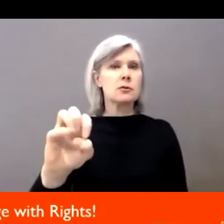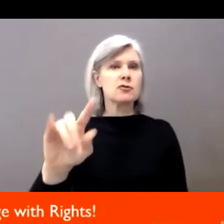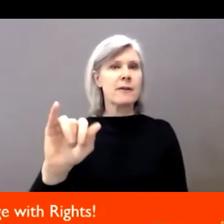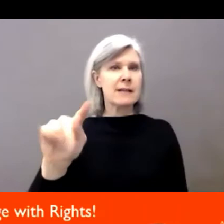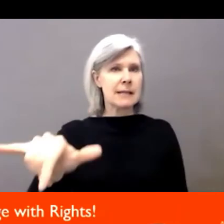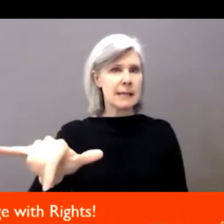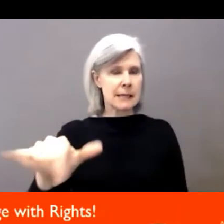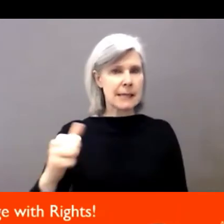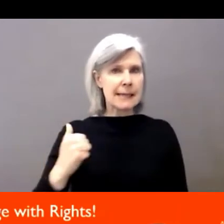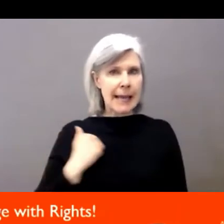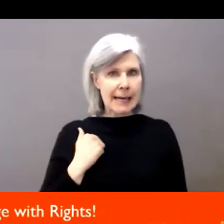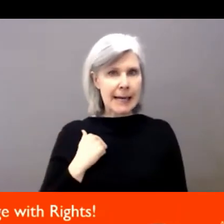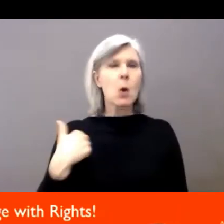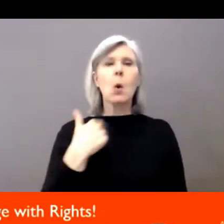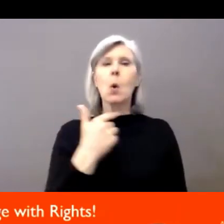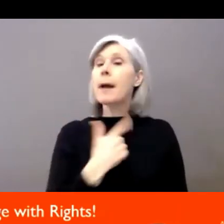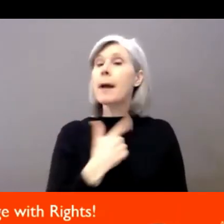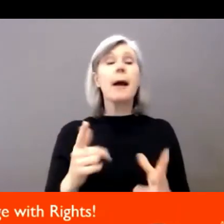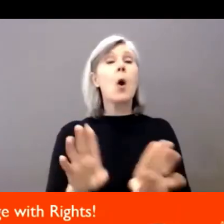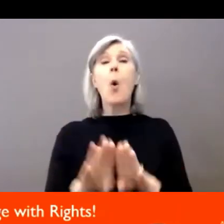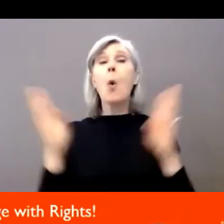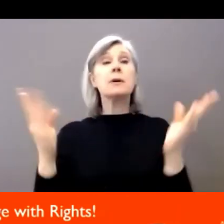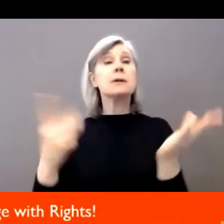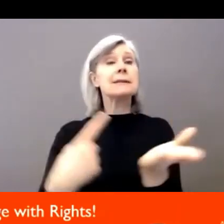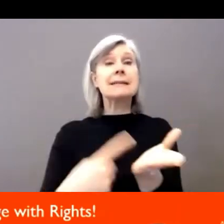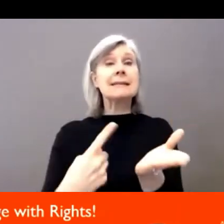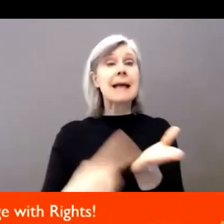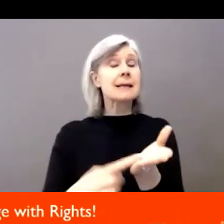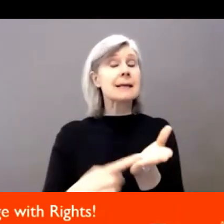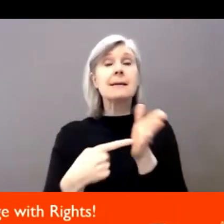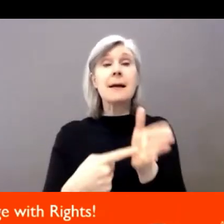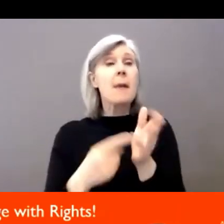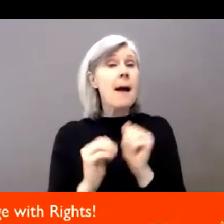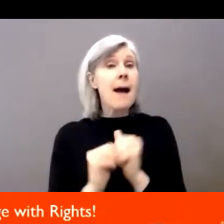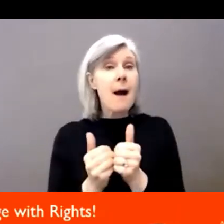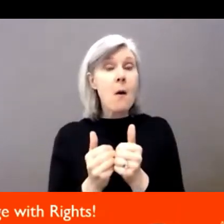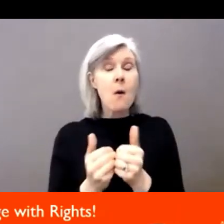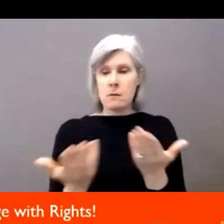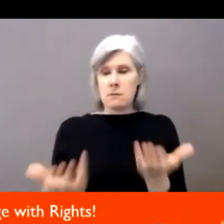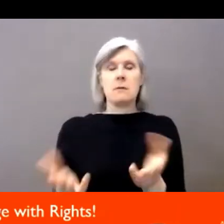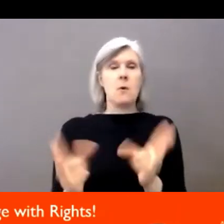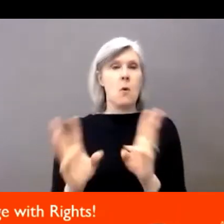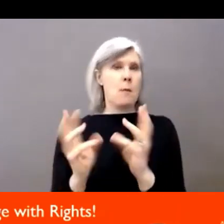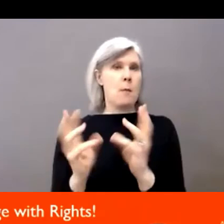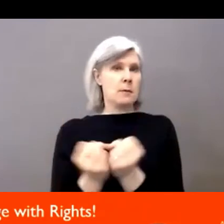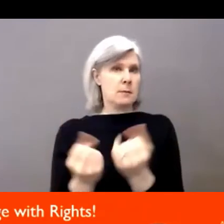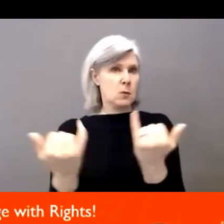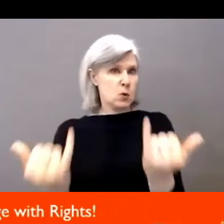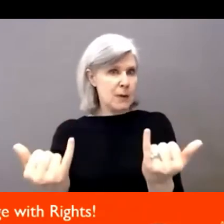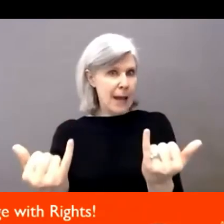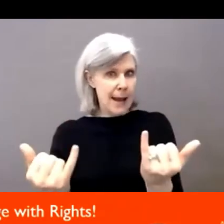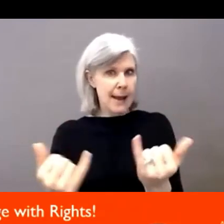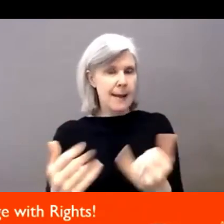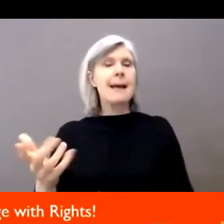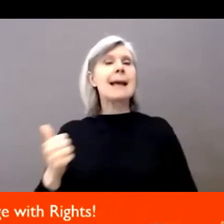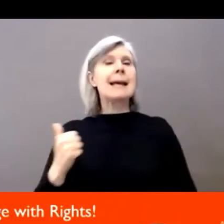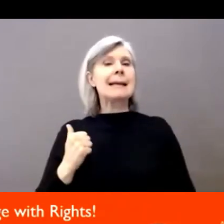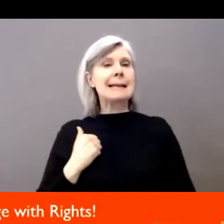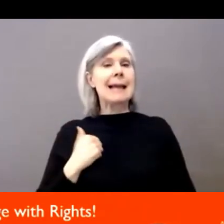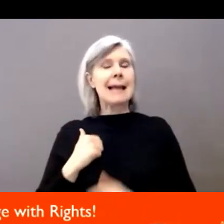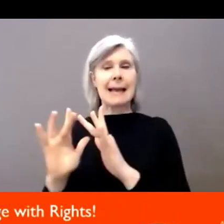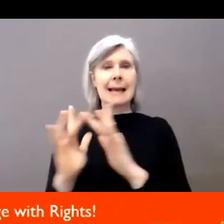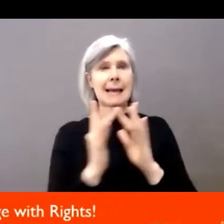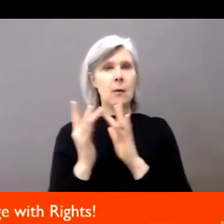and speaking with Canadians, such as today's webinar, and with strong partners like the Canadian Network for the Prevention of Elder